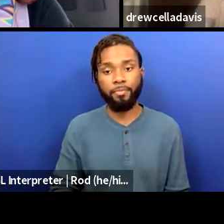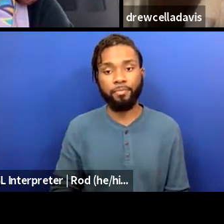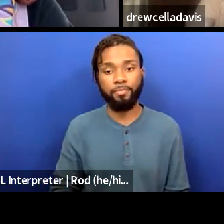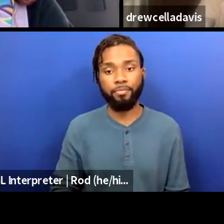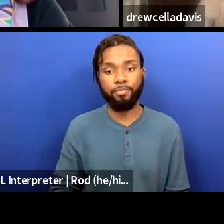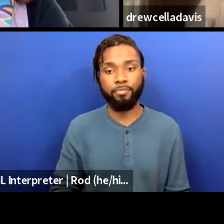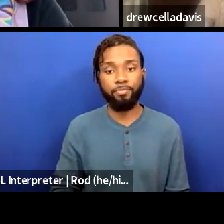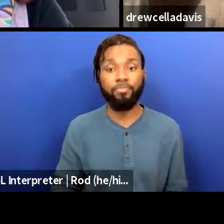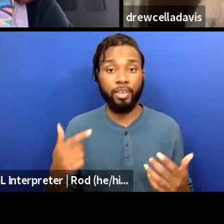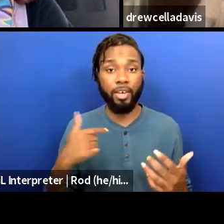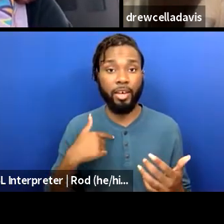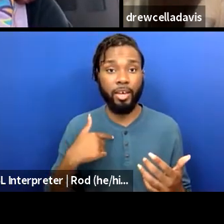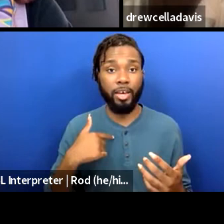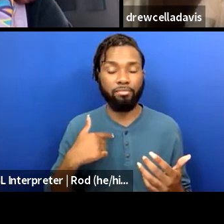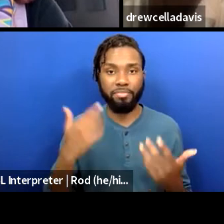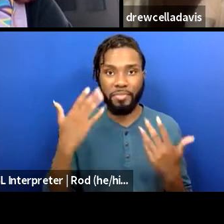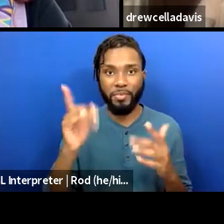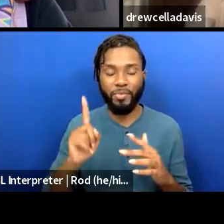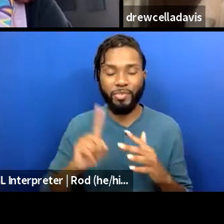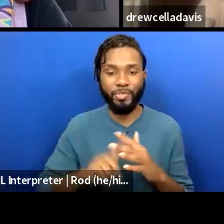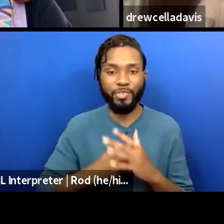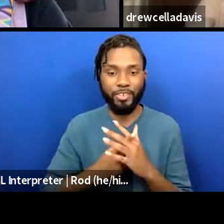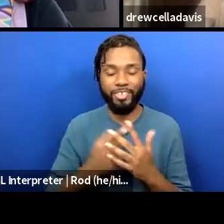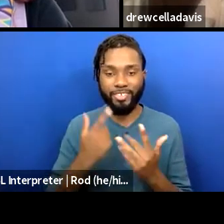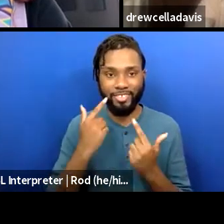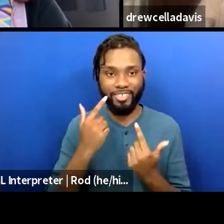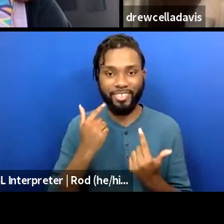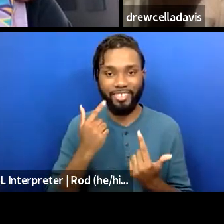I don't know where to start.